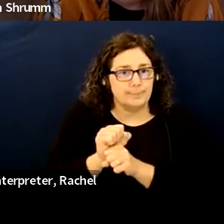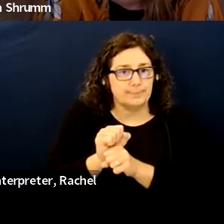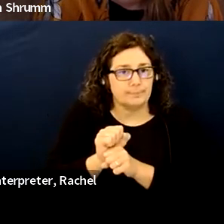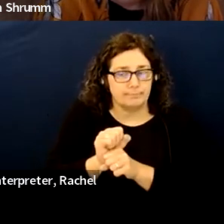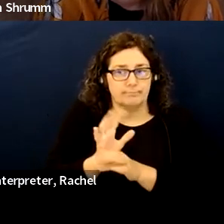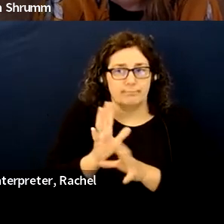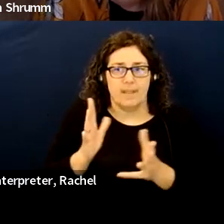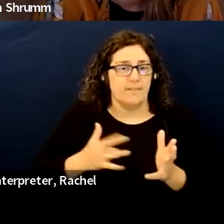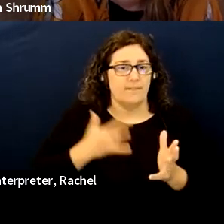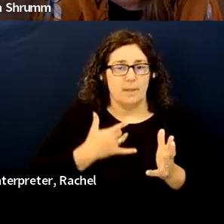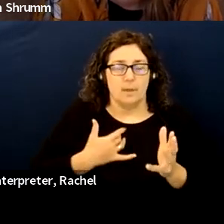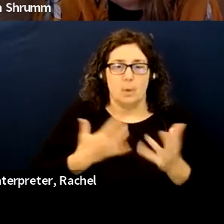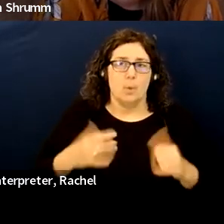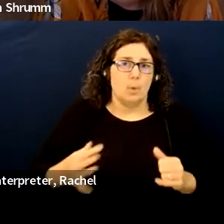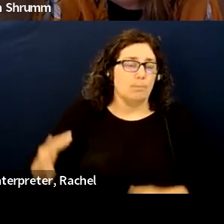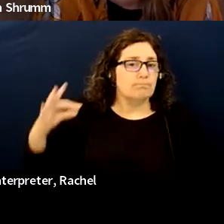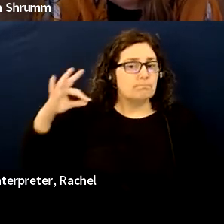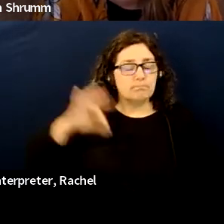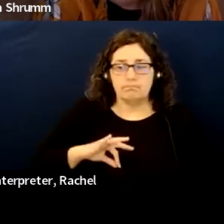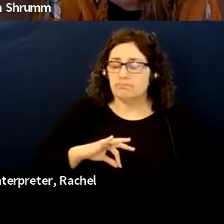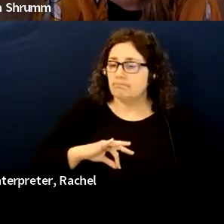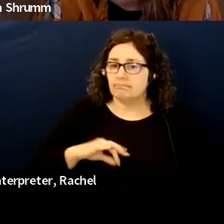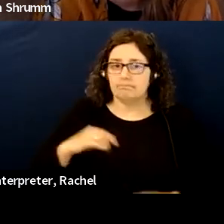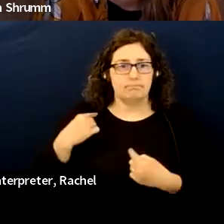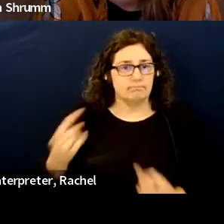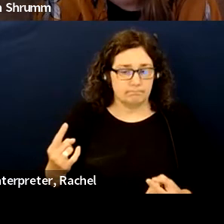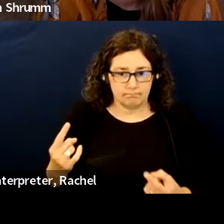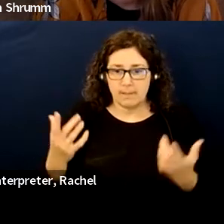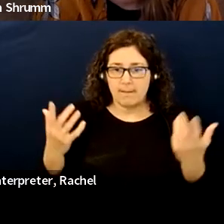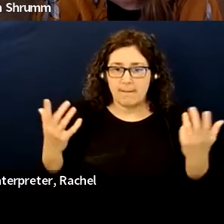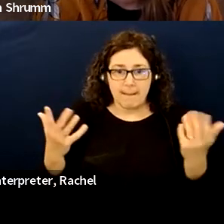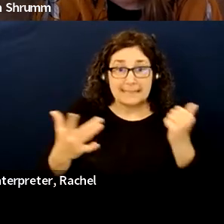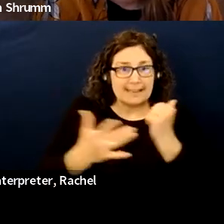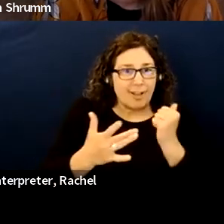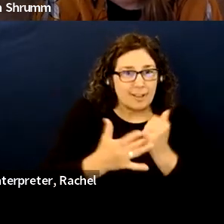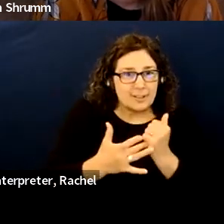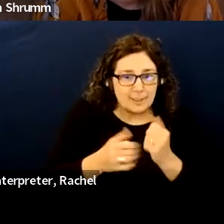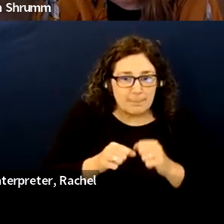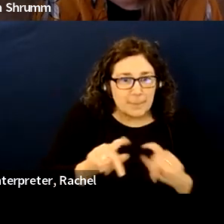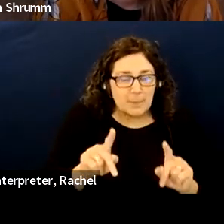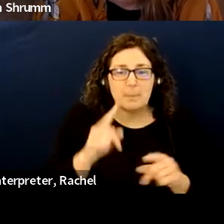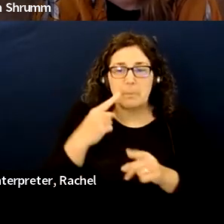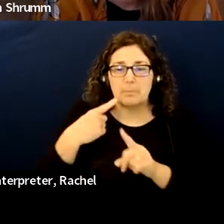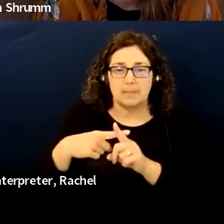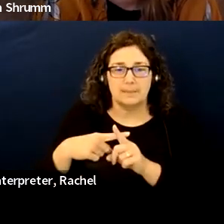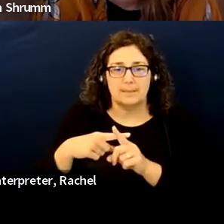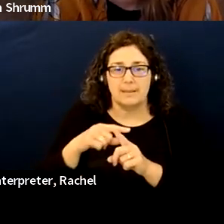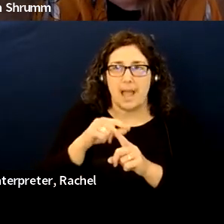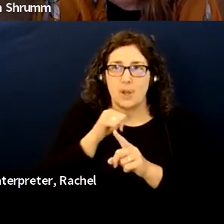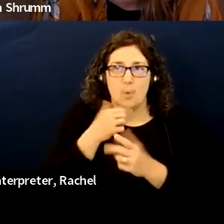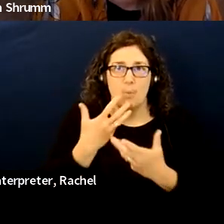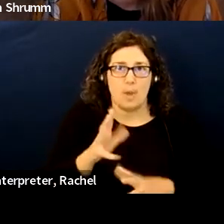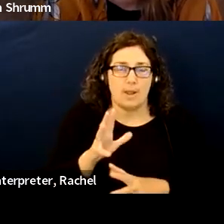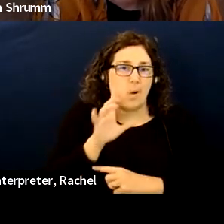the most fruitful spaces that I have. And it's enabled by some technology. And obviously I don't want to pretend that